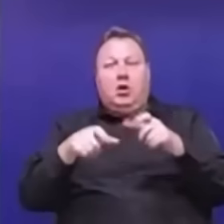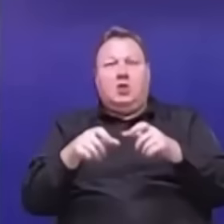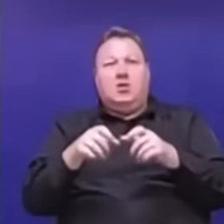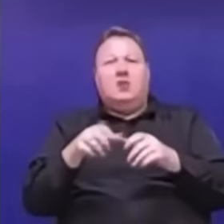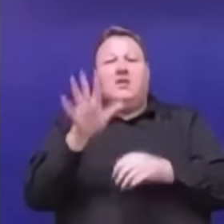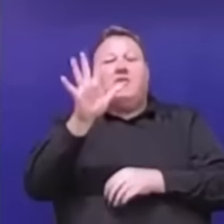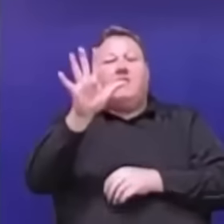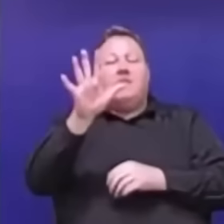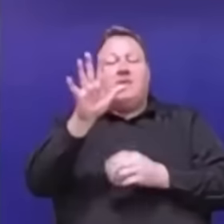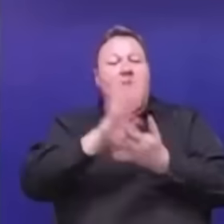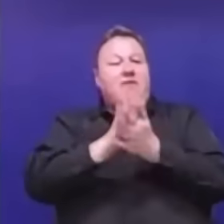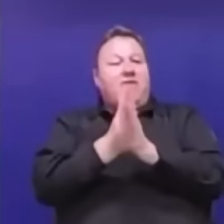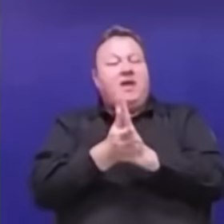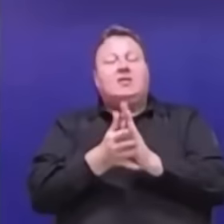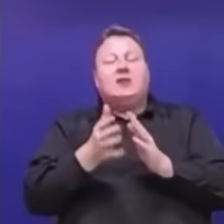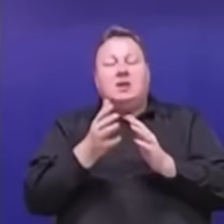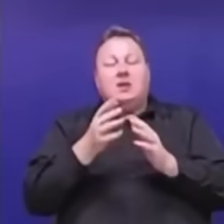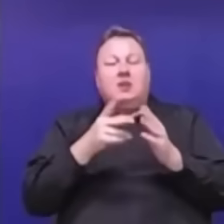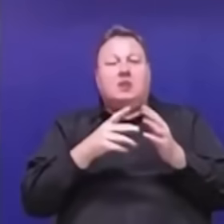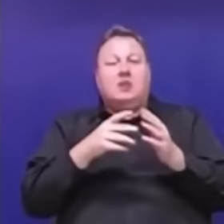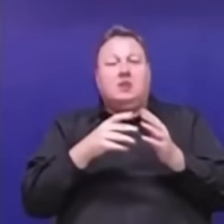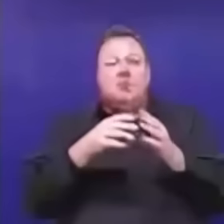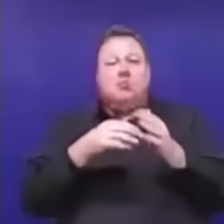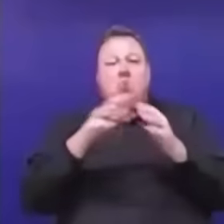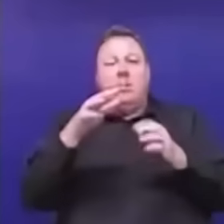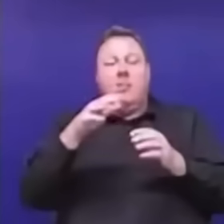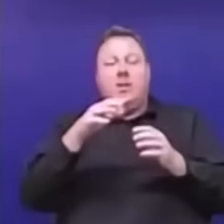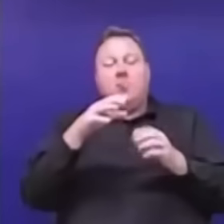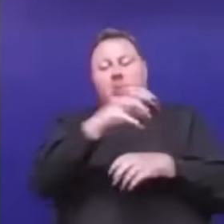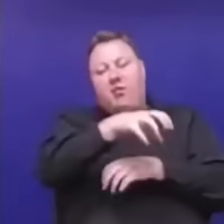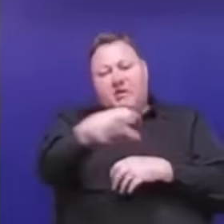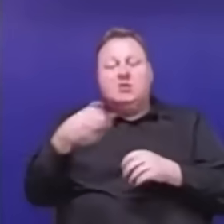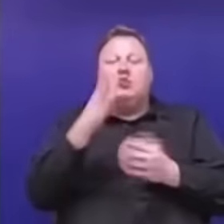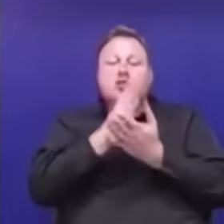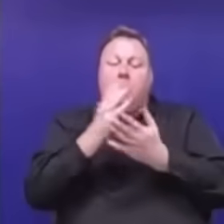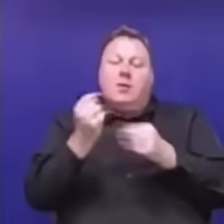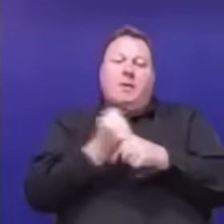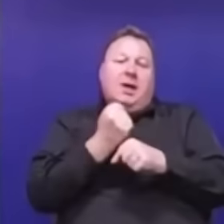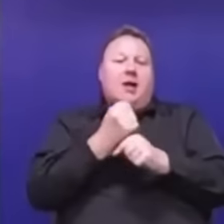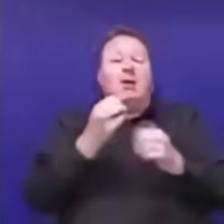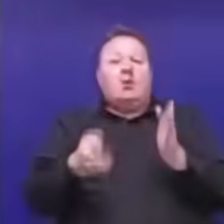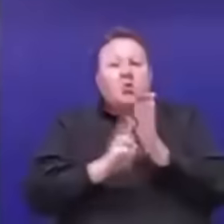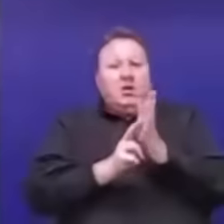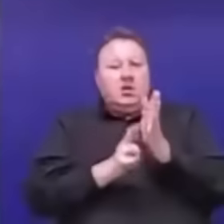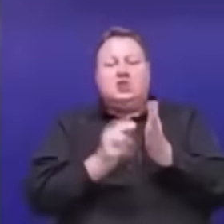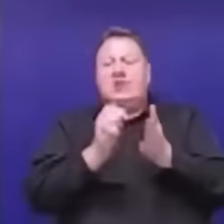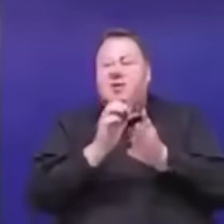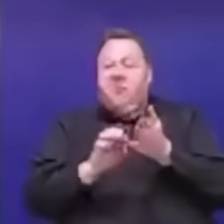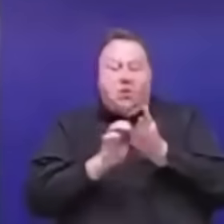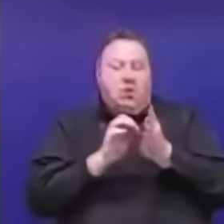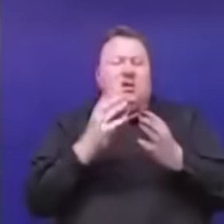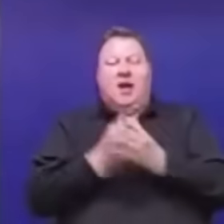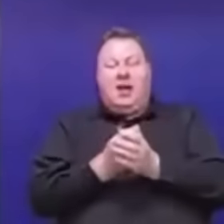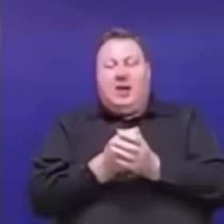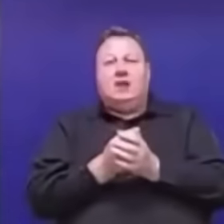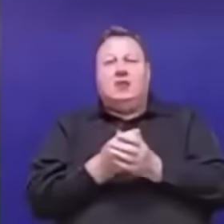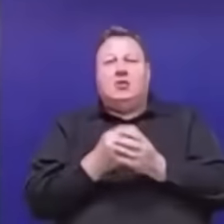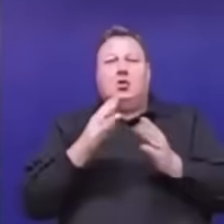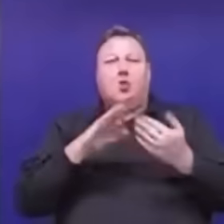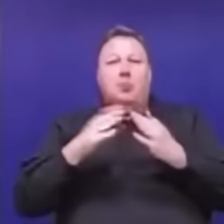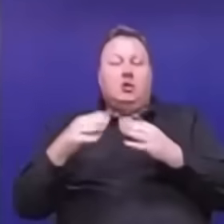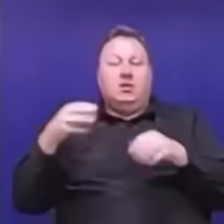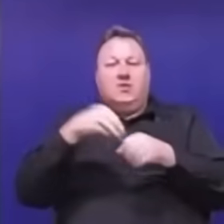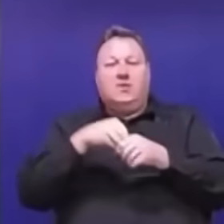affected provinces to support registration activities and community engagement. We urge all the affected communities to be